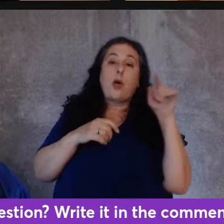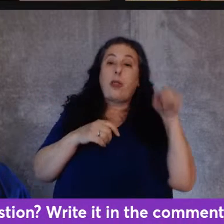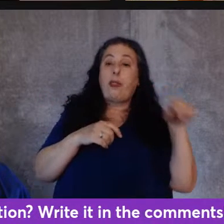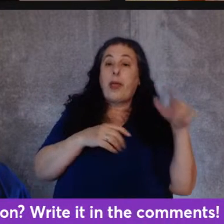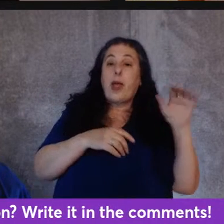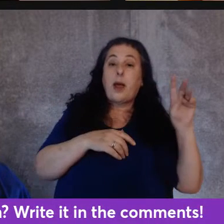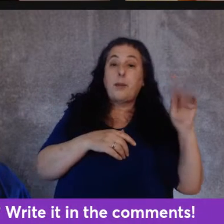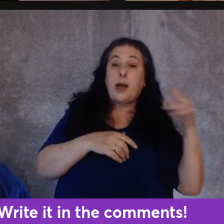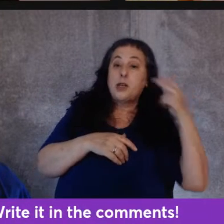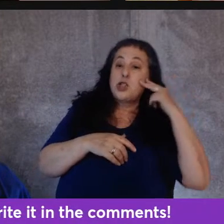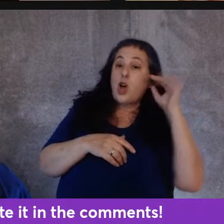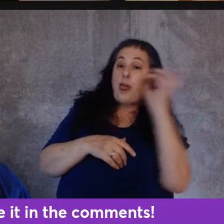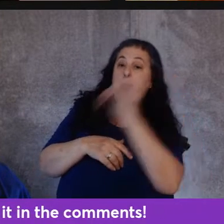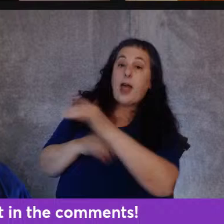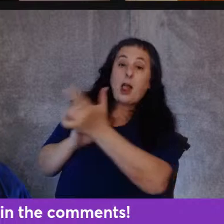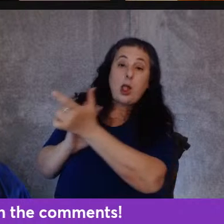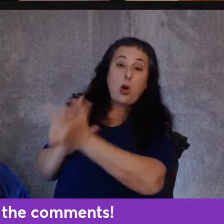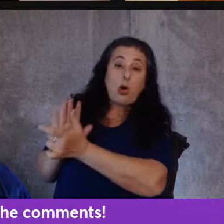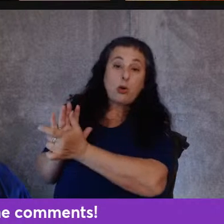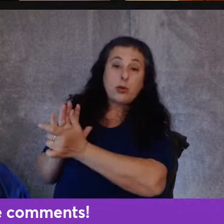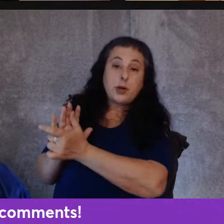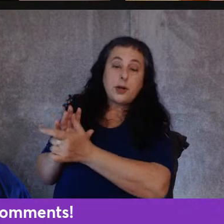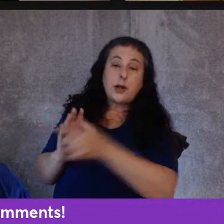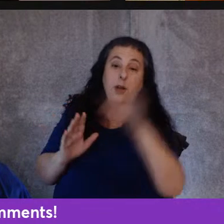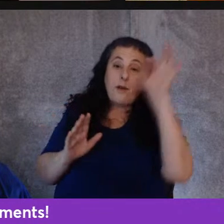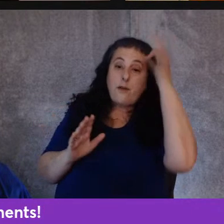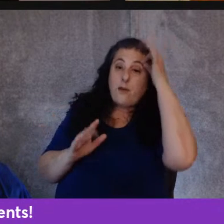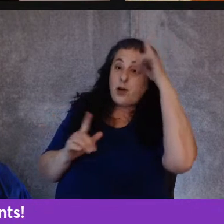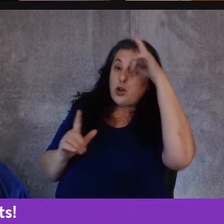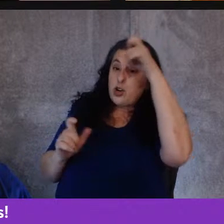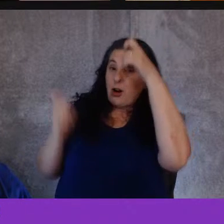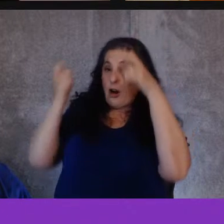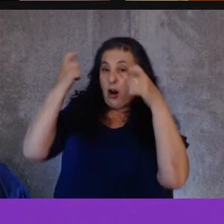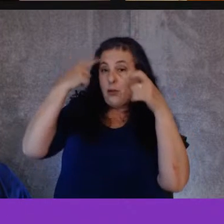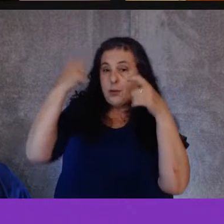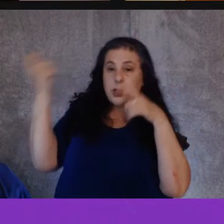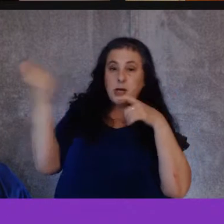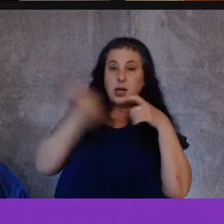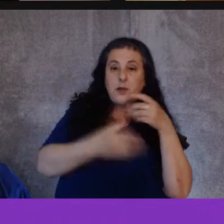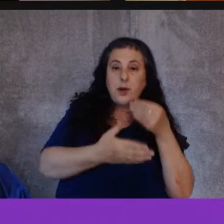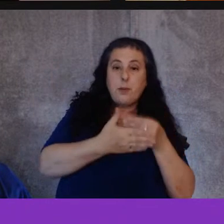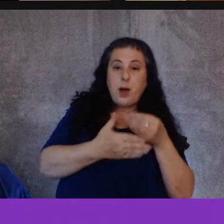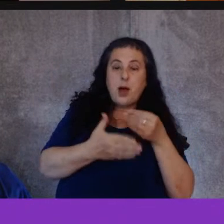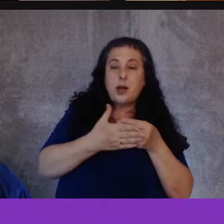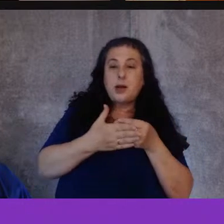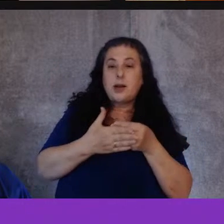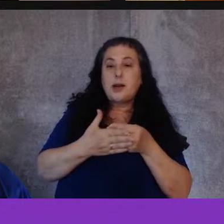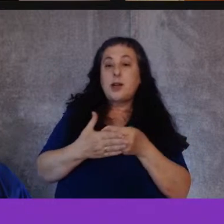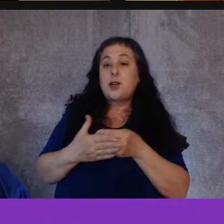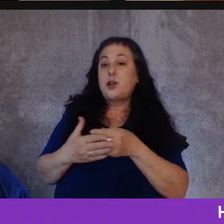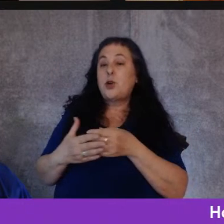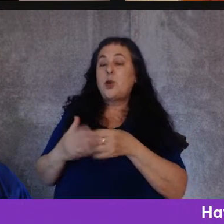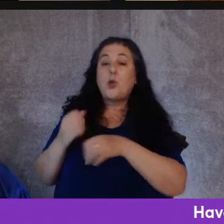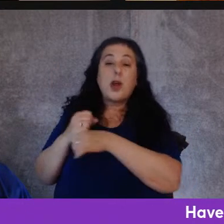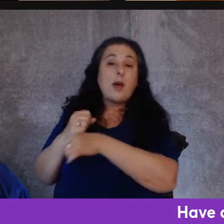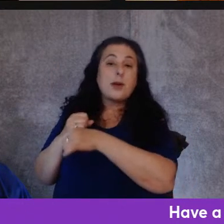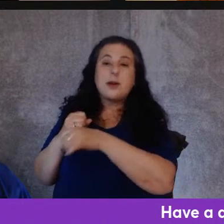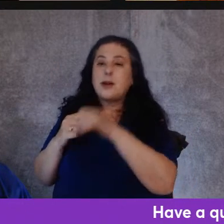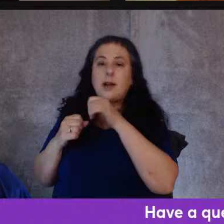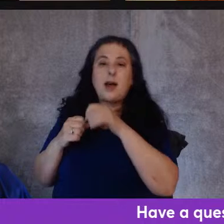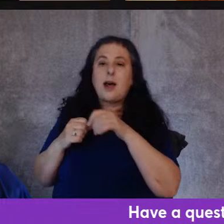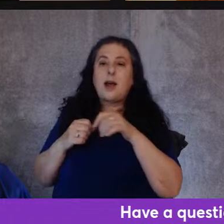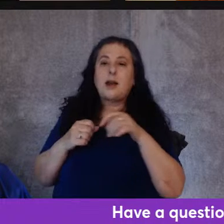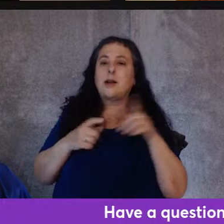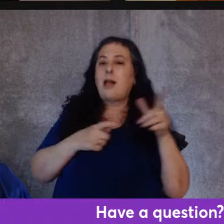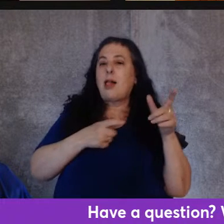it, here's the federal government giving money to campaigns that were not led or controlled